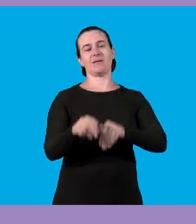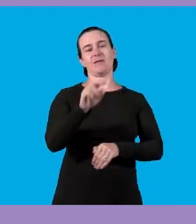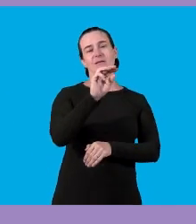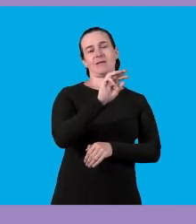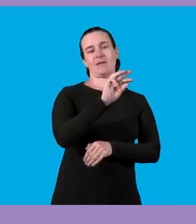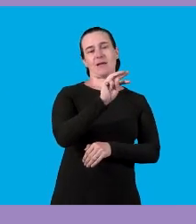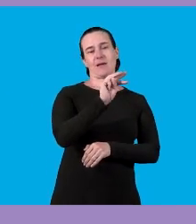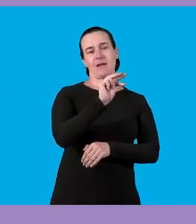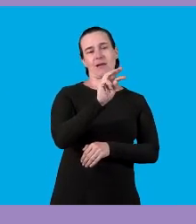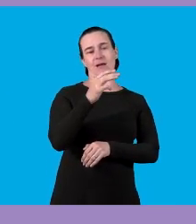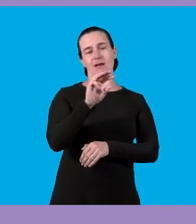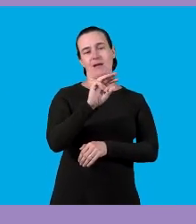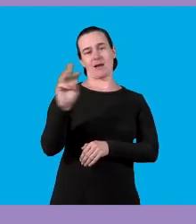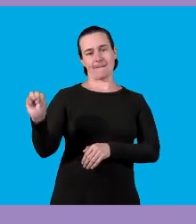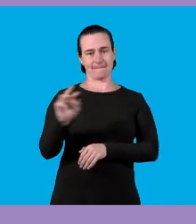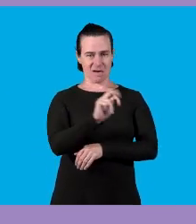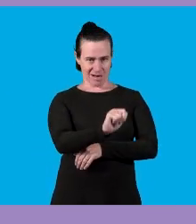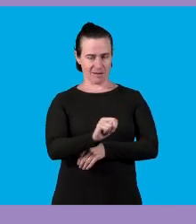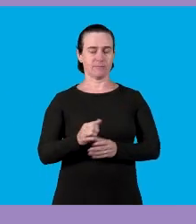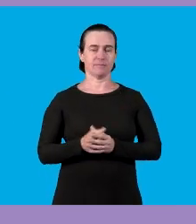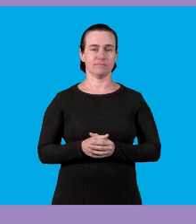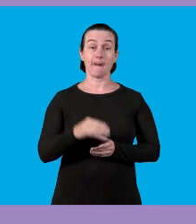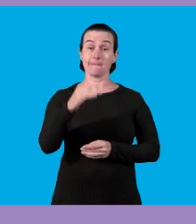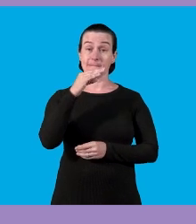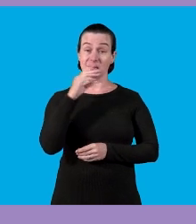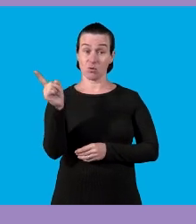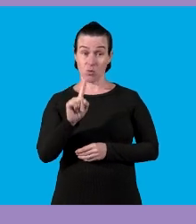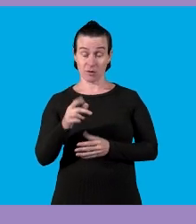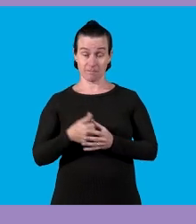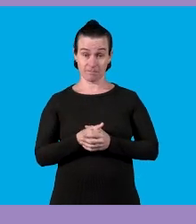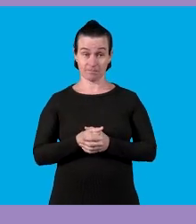line MN, and therefore